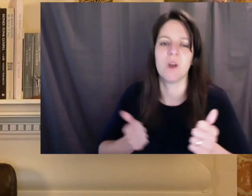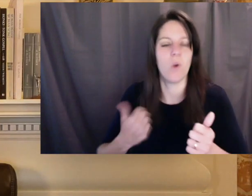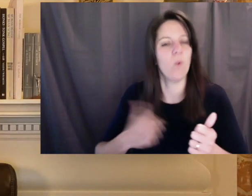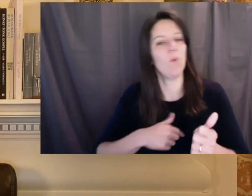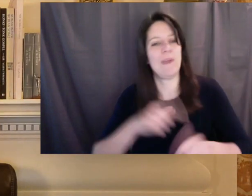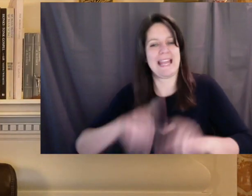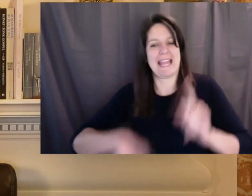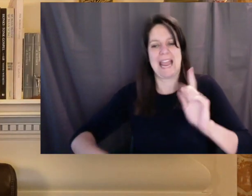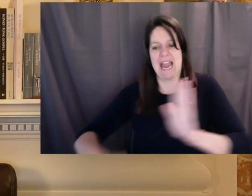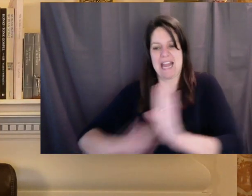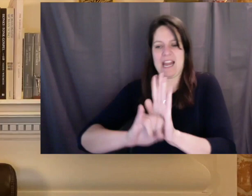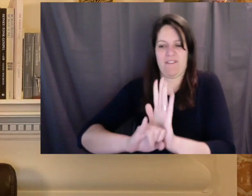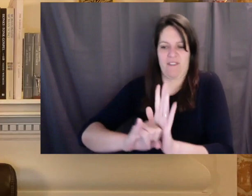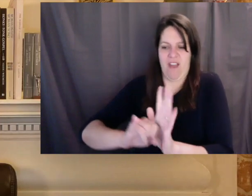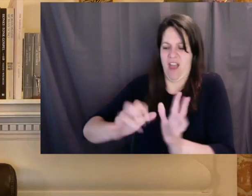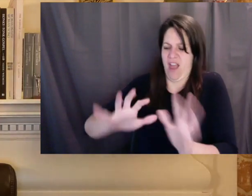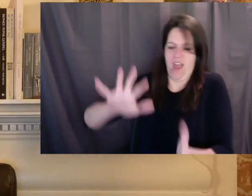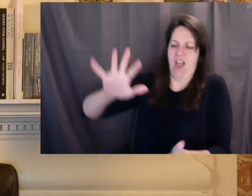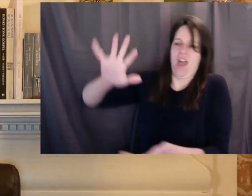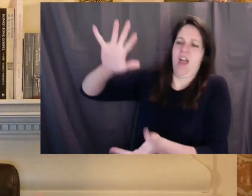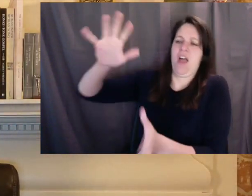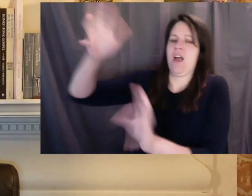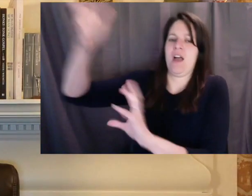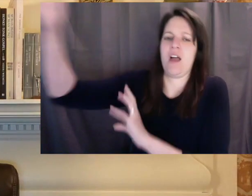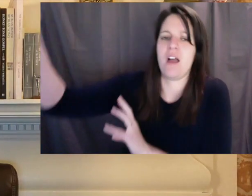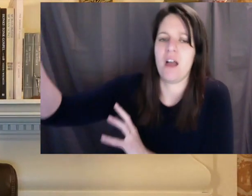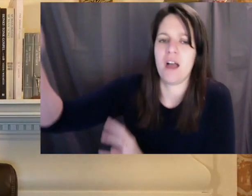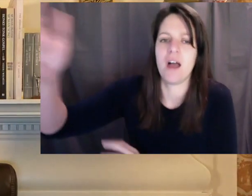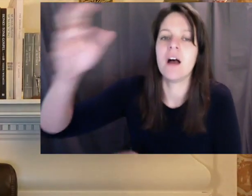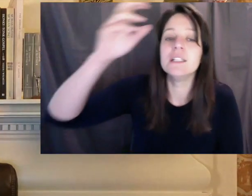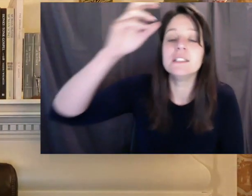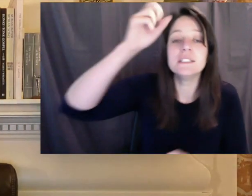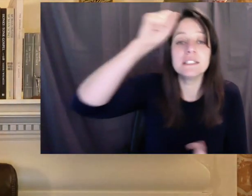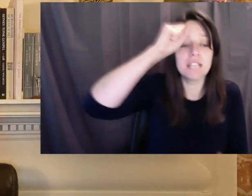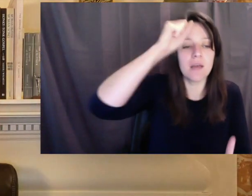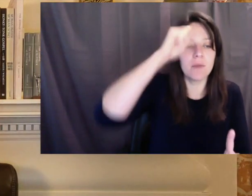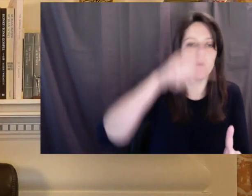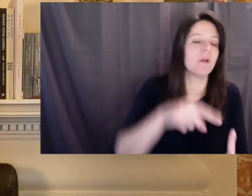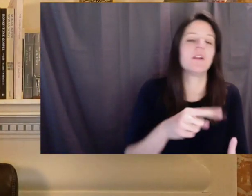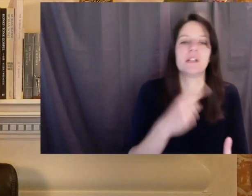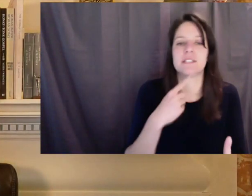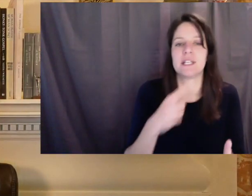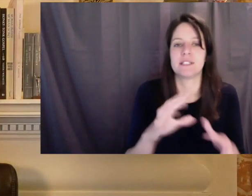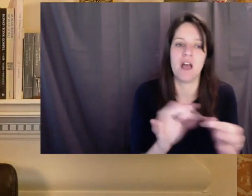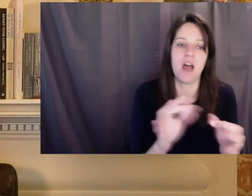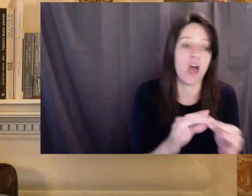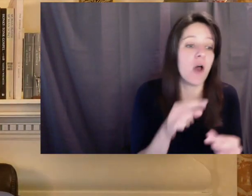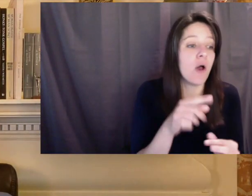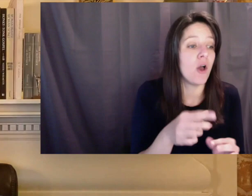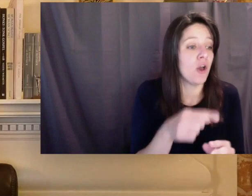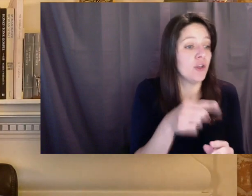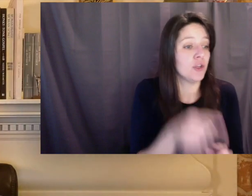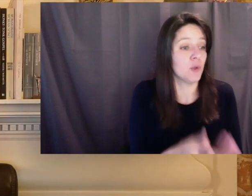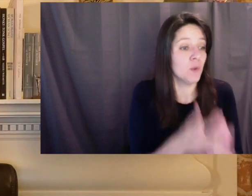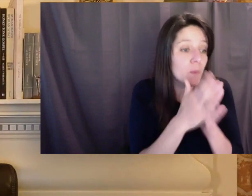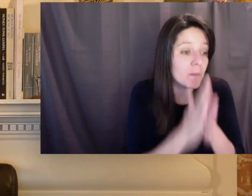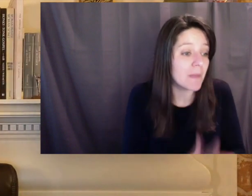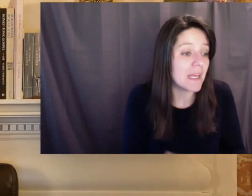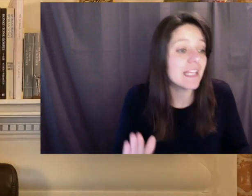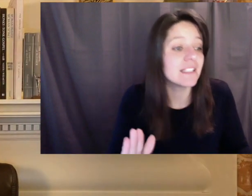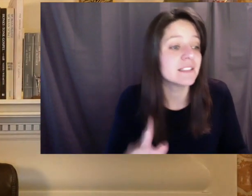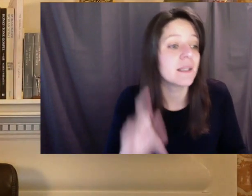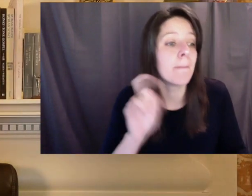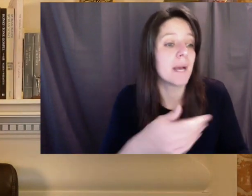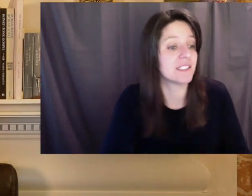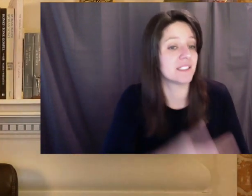inflamed. And then we often don't know how to give shape to it, and we lose control. And Samuel tells the people that before they